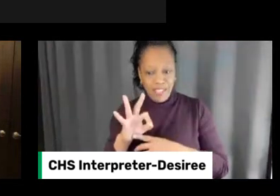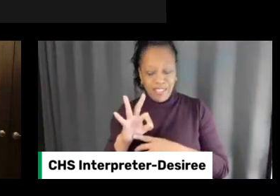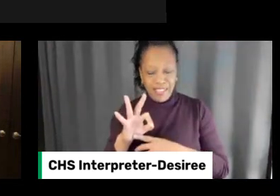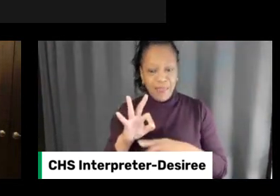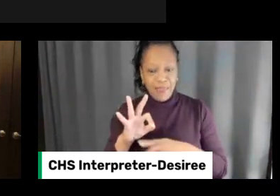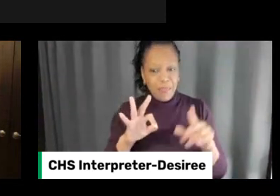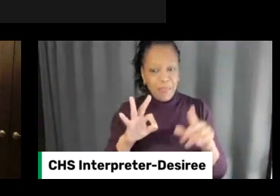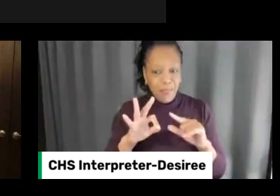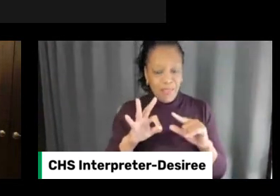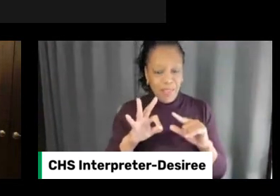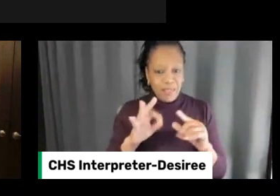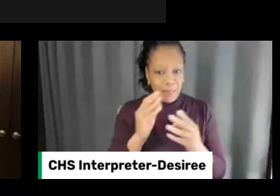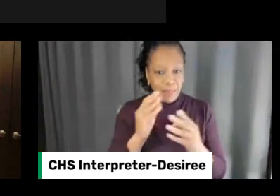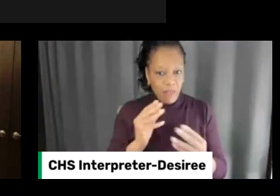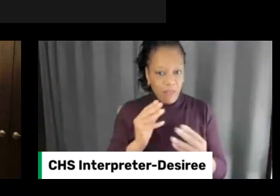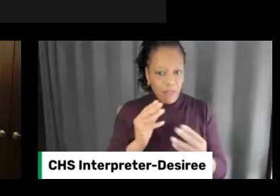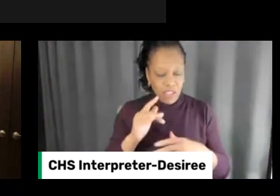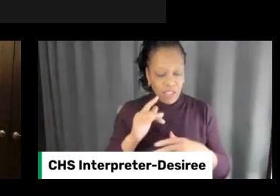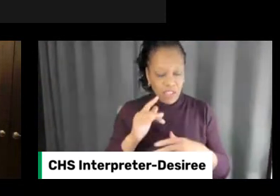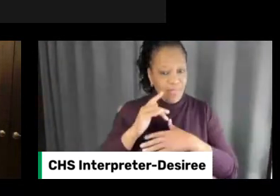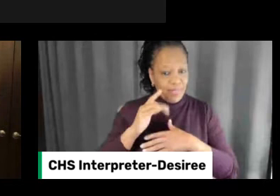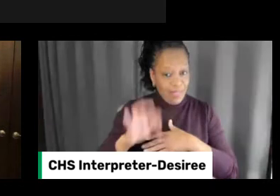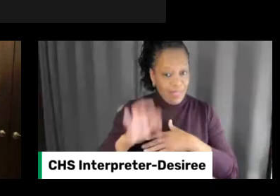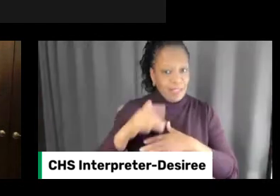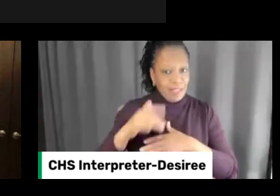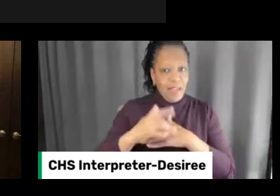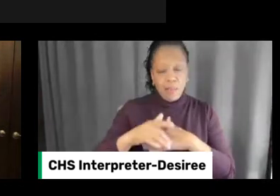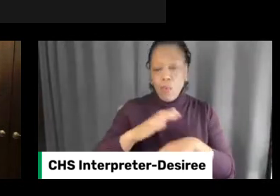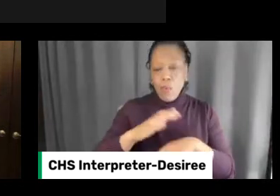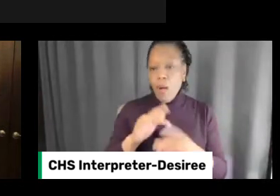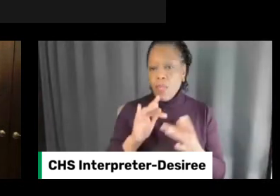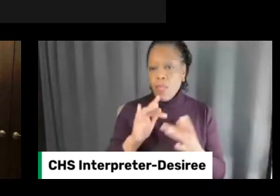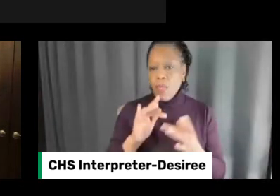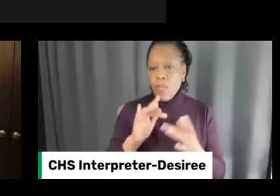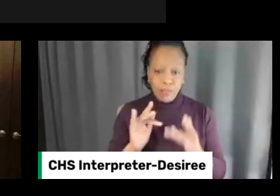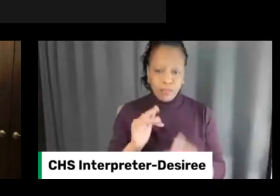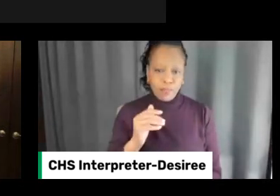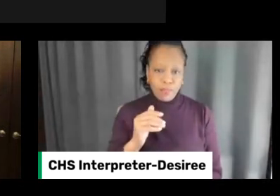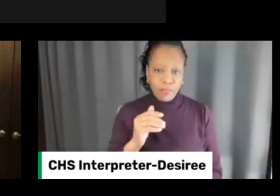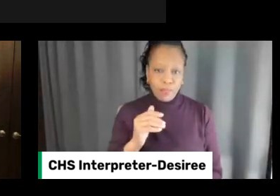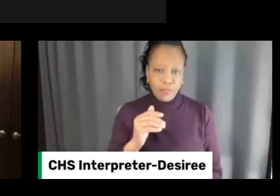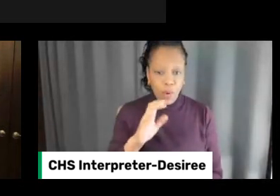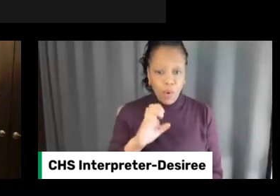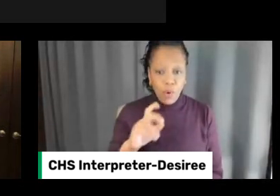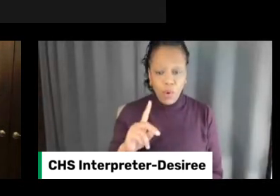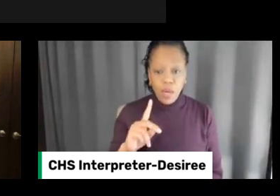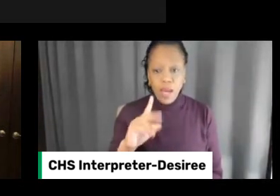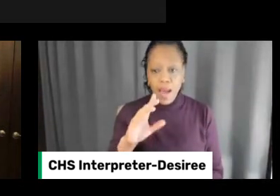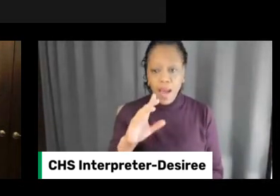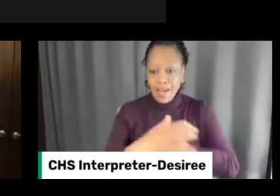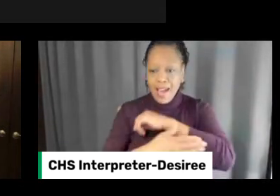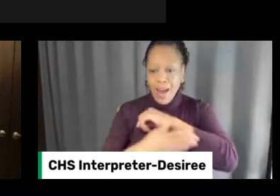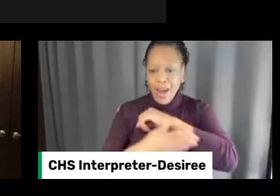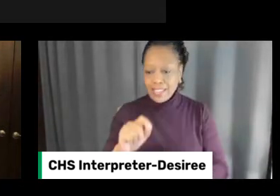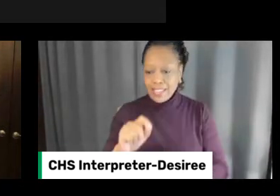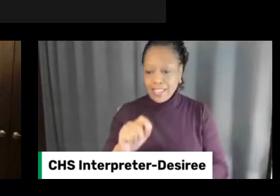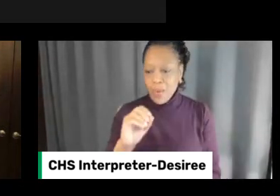CCDPH and is available on our website, cookcountypublichealth.org. I think maybe we can drop that in the